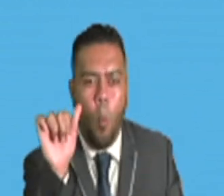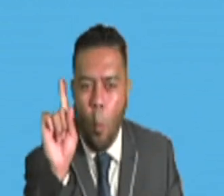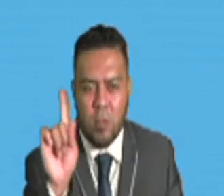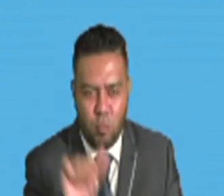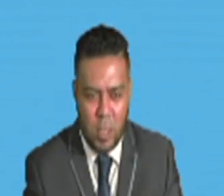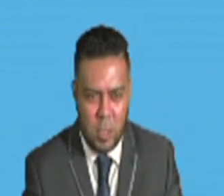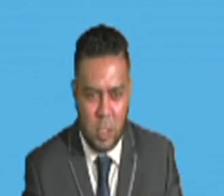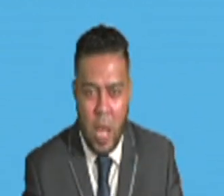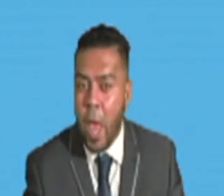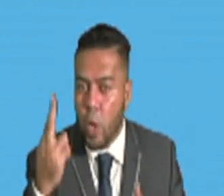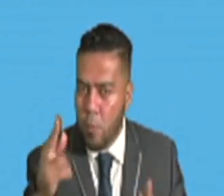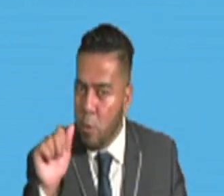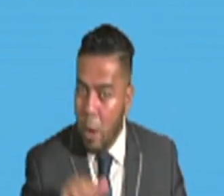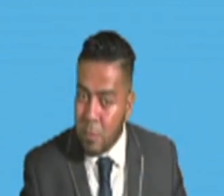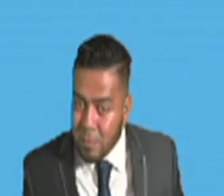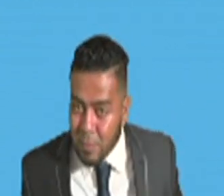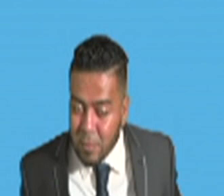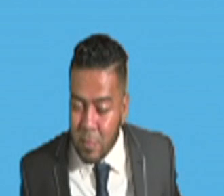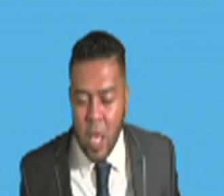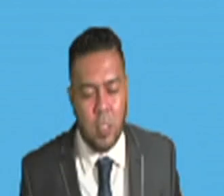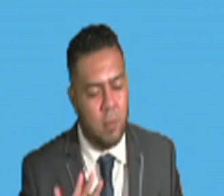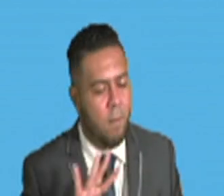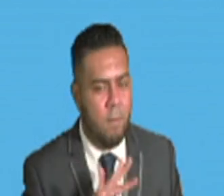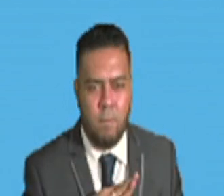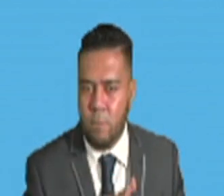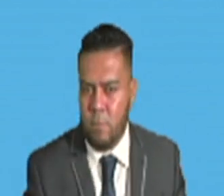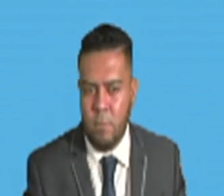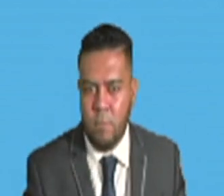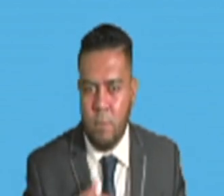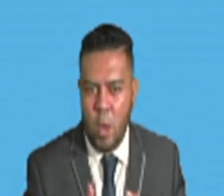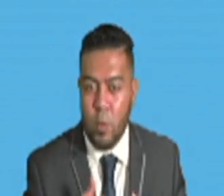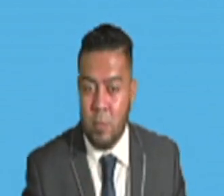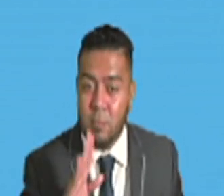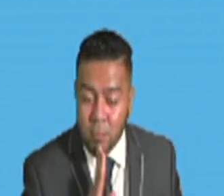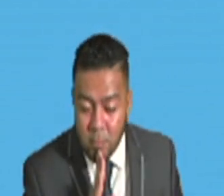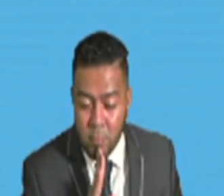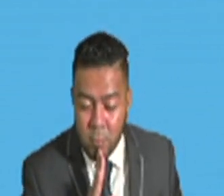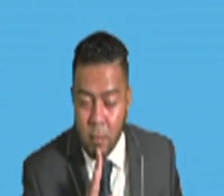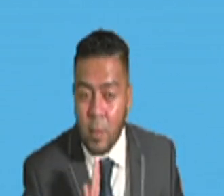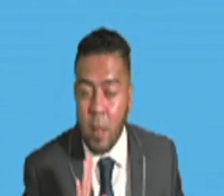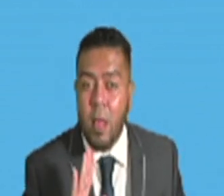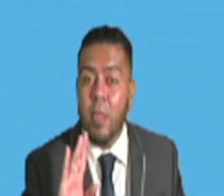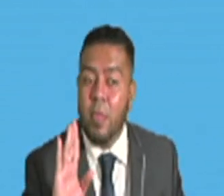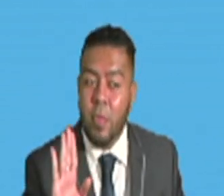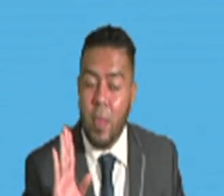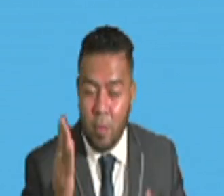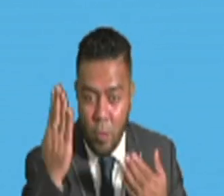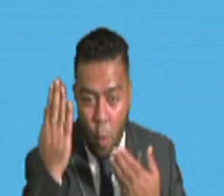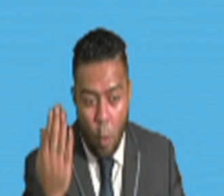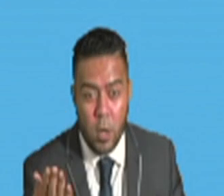human rights. Mr. Speaker, sir, it is unfortunate that Honourable Prasad's impotency seems